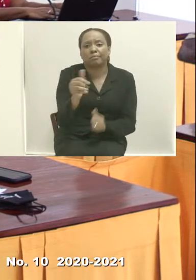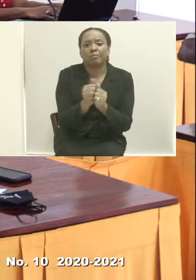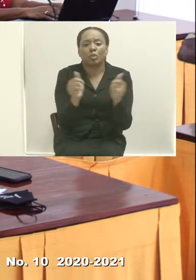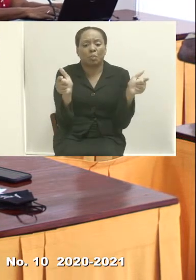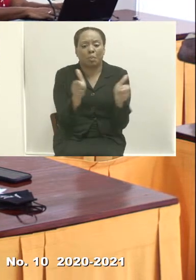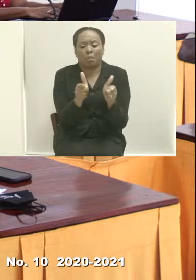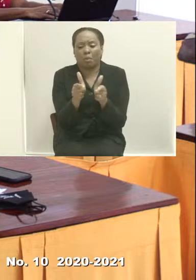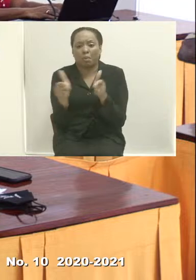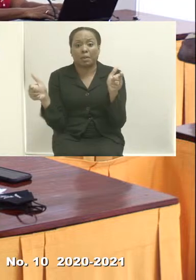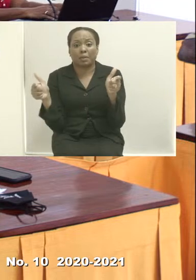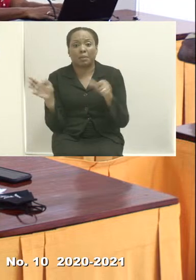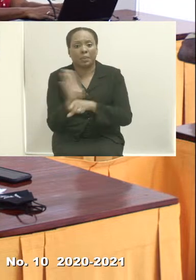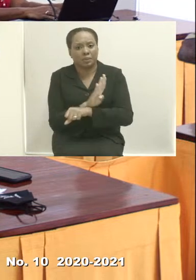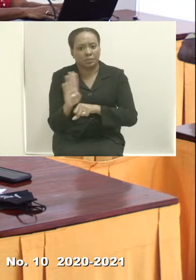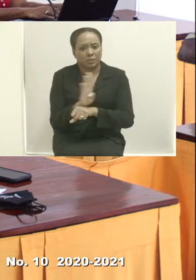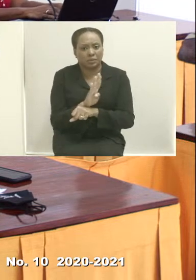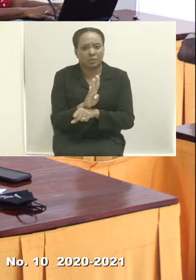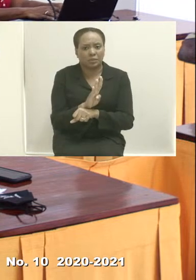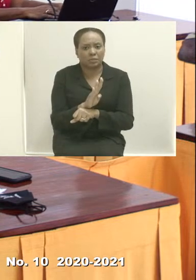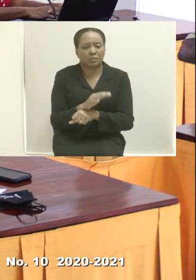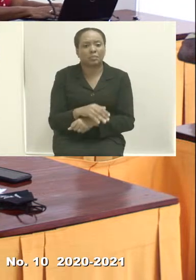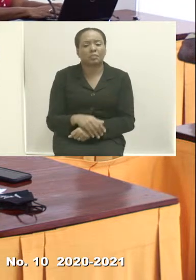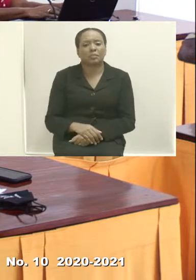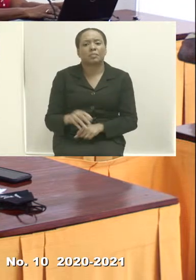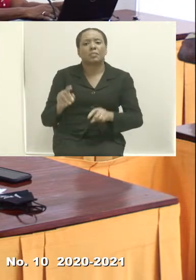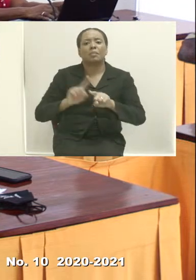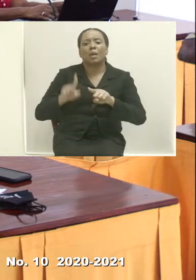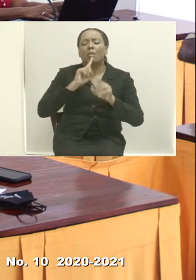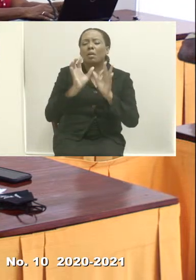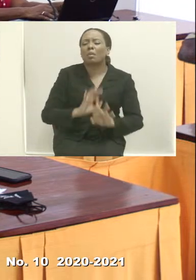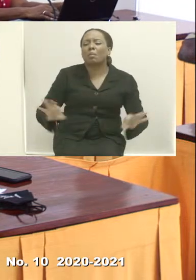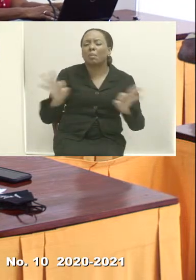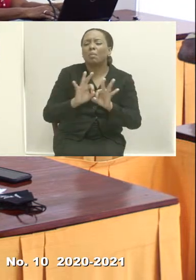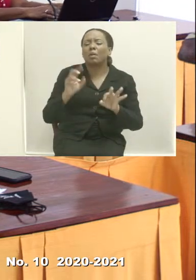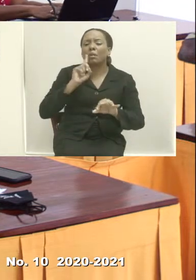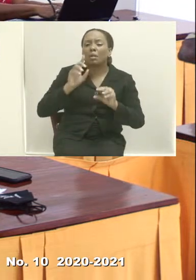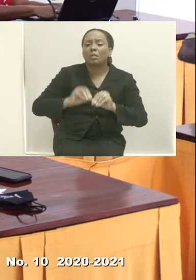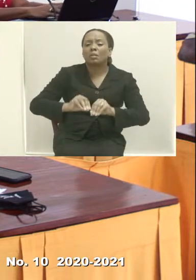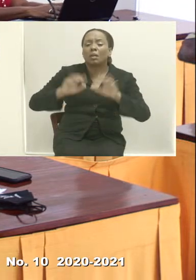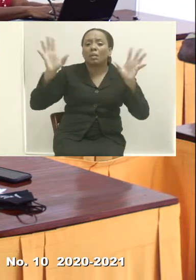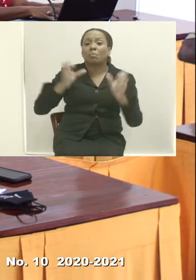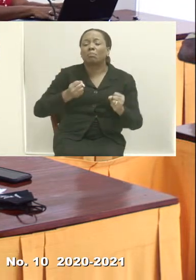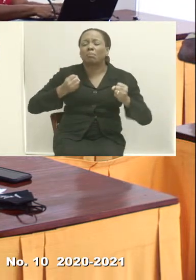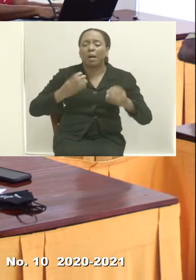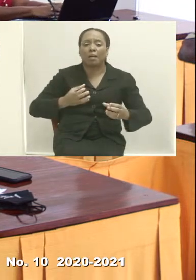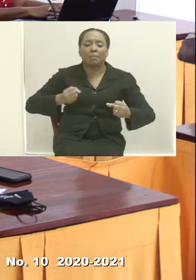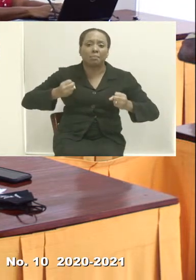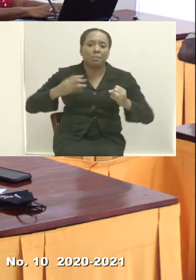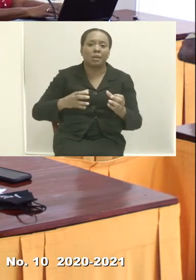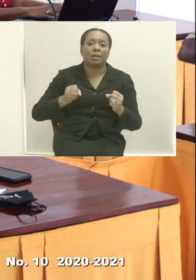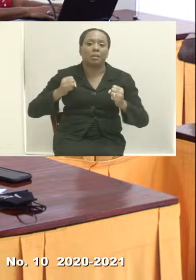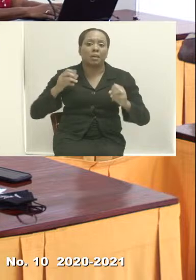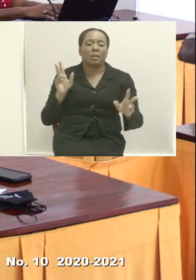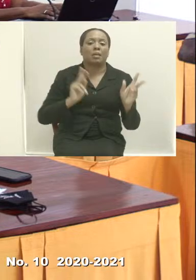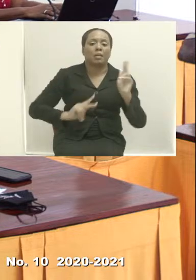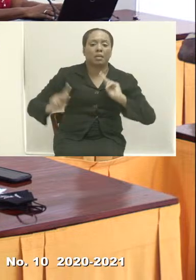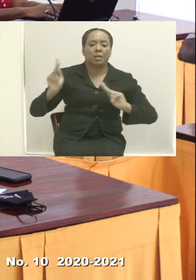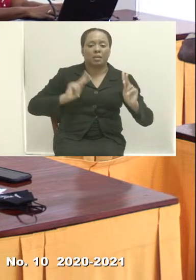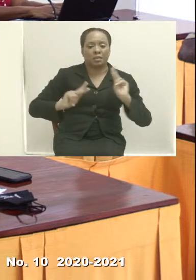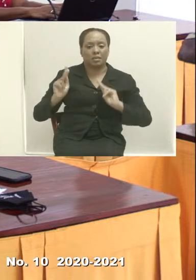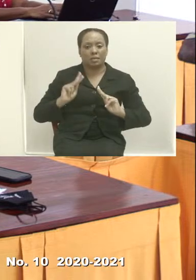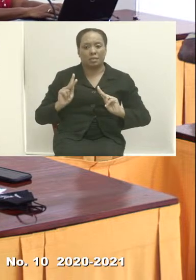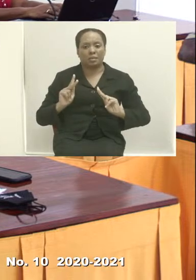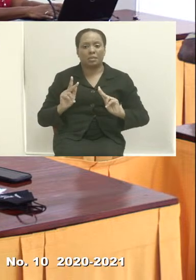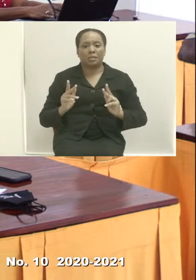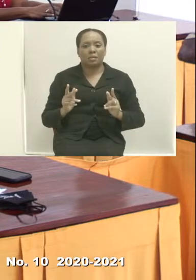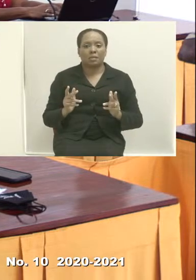is abundantly clear that we're talking about a number, thousands of people, no doubt, who are existing in a